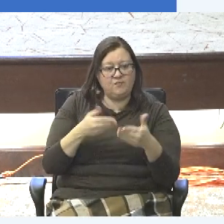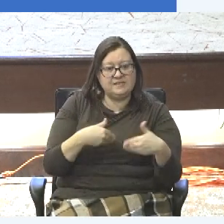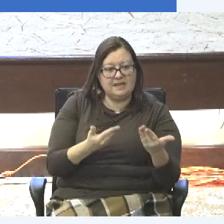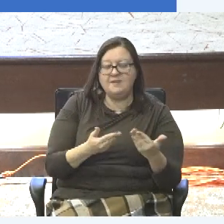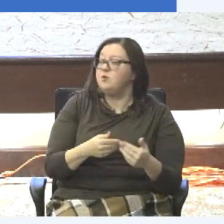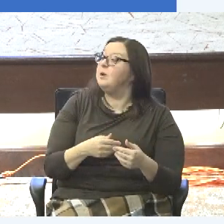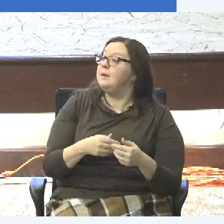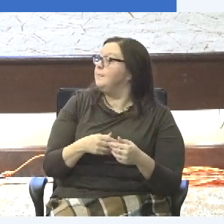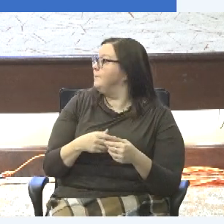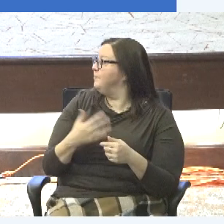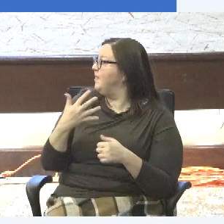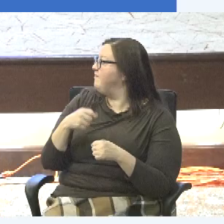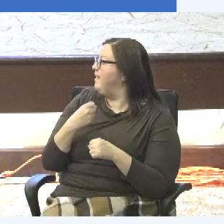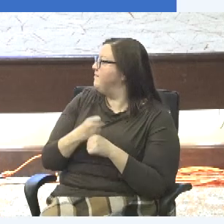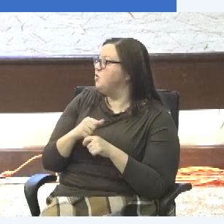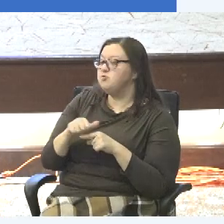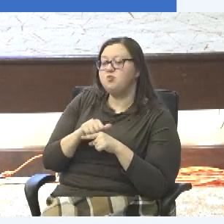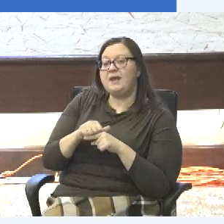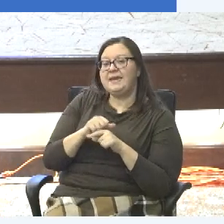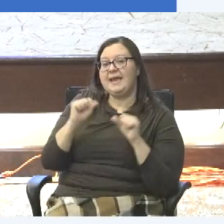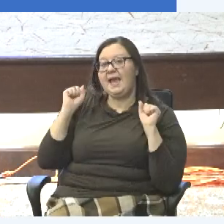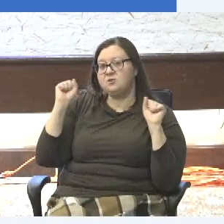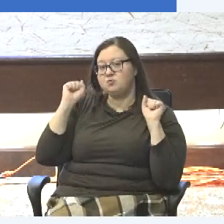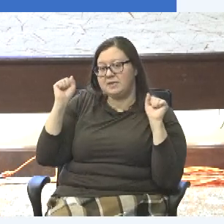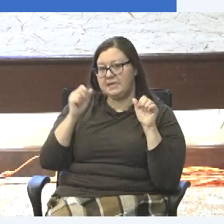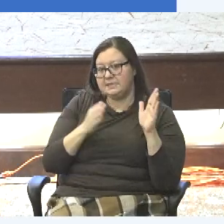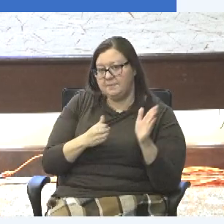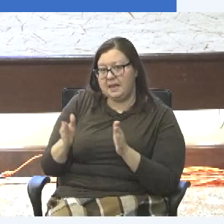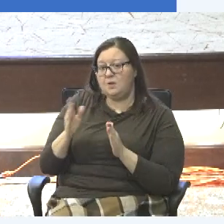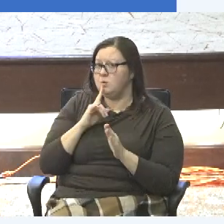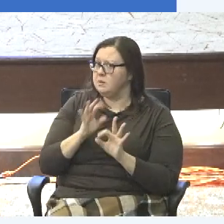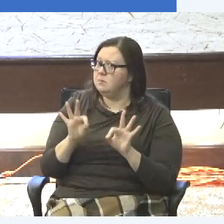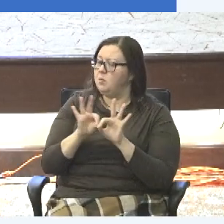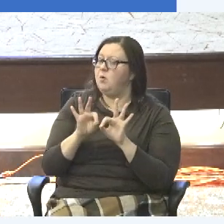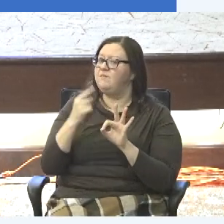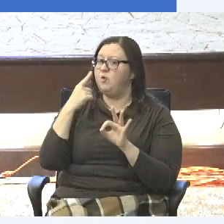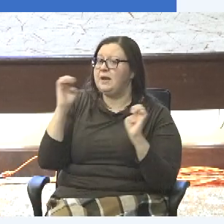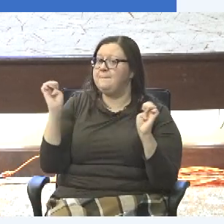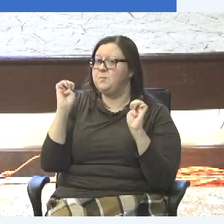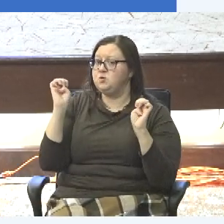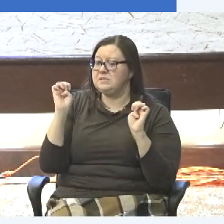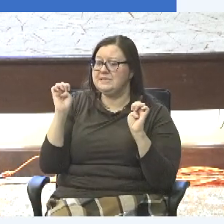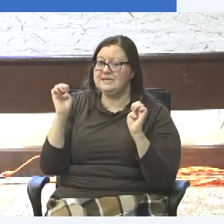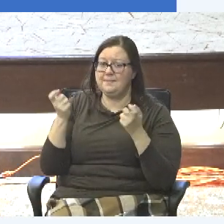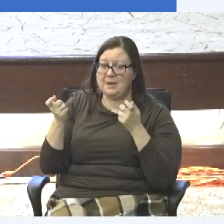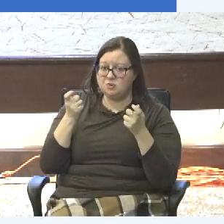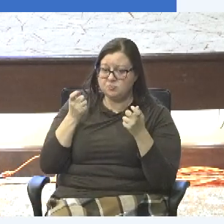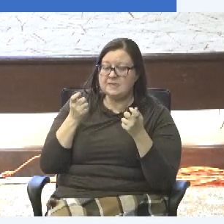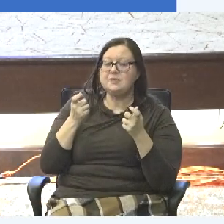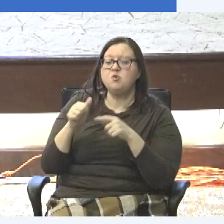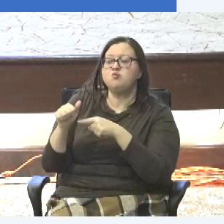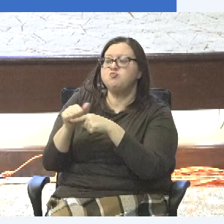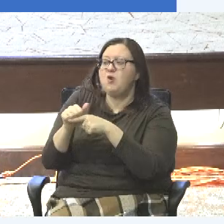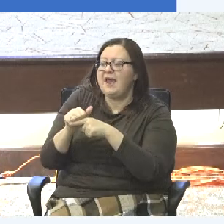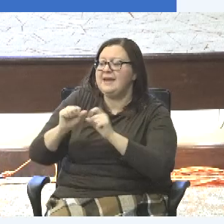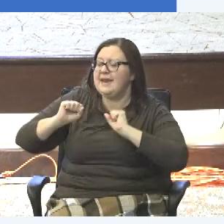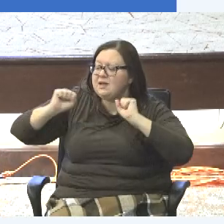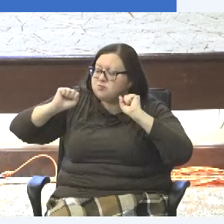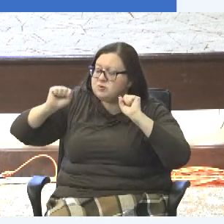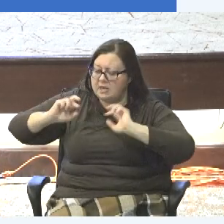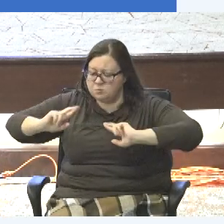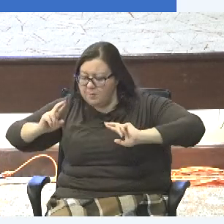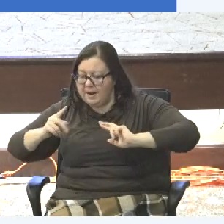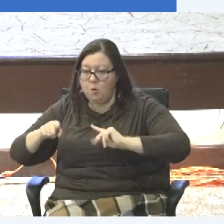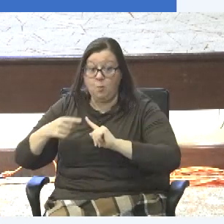They've created a 5-year training and exercise plan. And this is important because in emergency management, this is one of the key things, is to train and exercise and prepare us